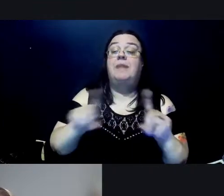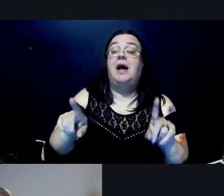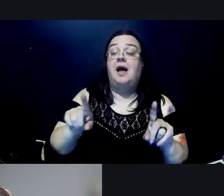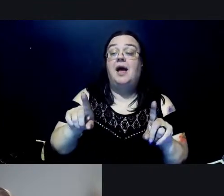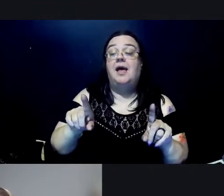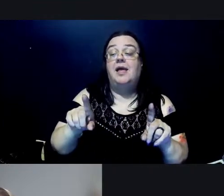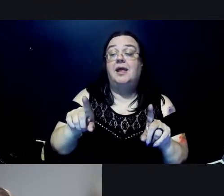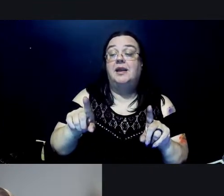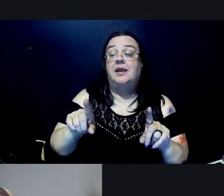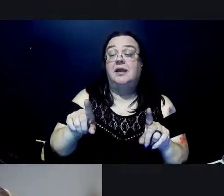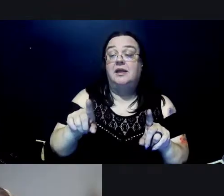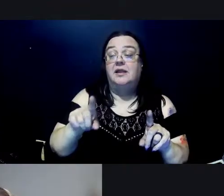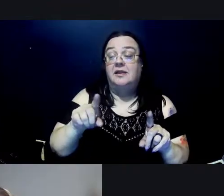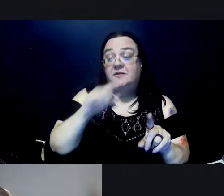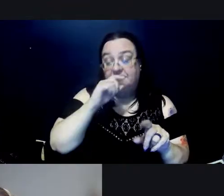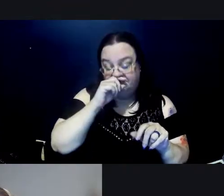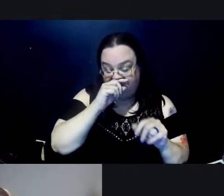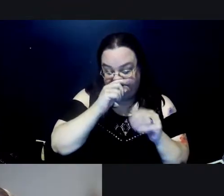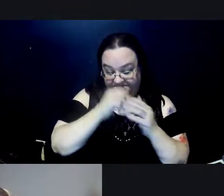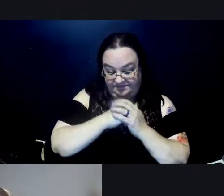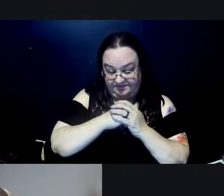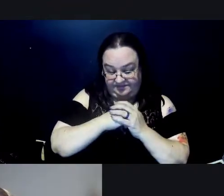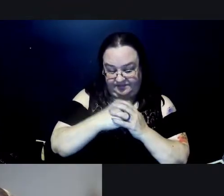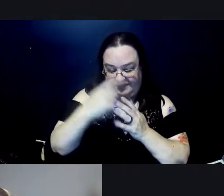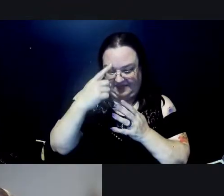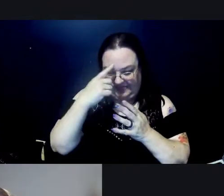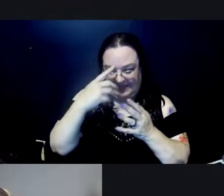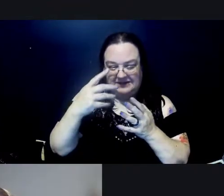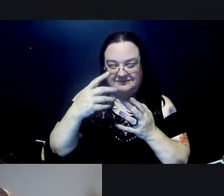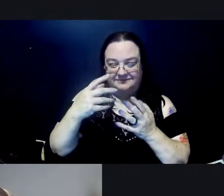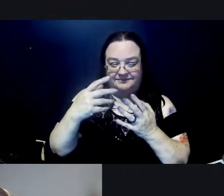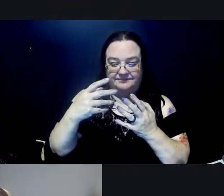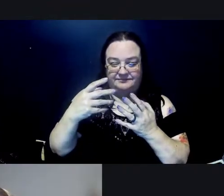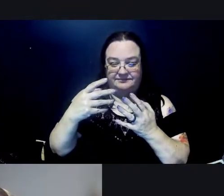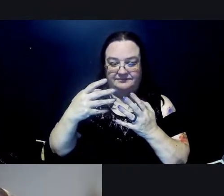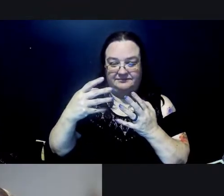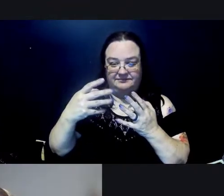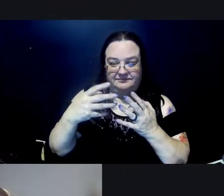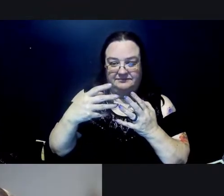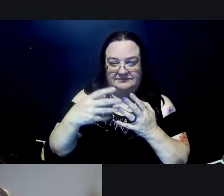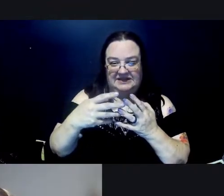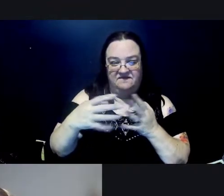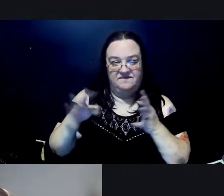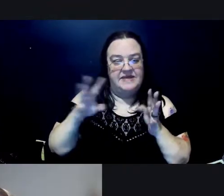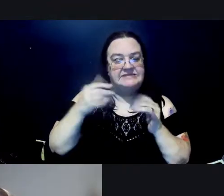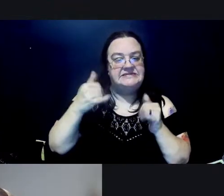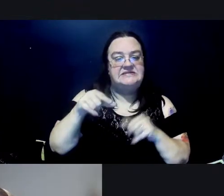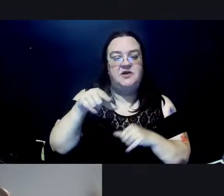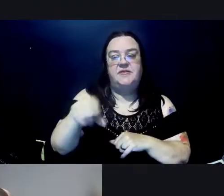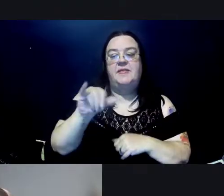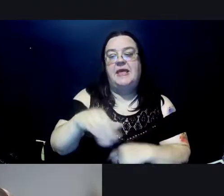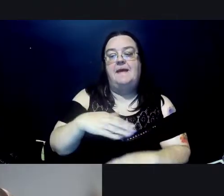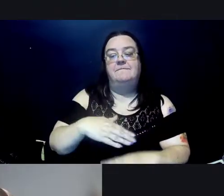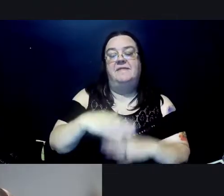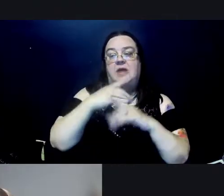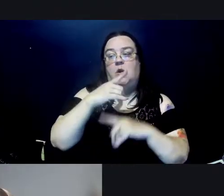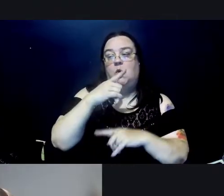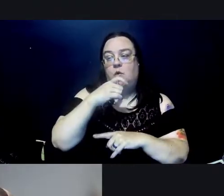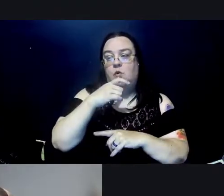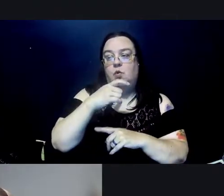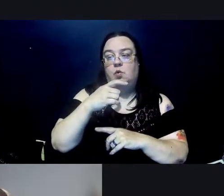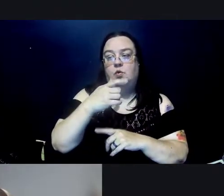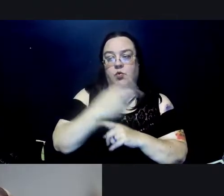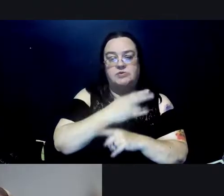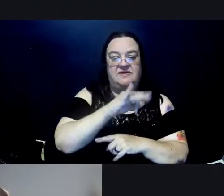think the fence is still up, preventing field users from using the bathrooms,